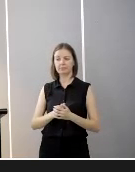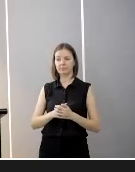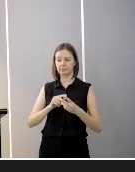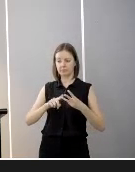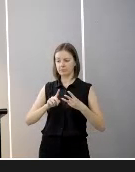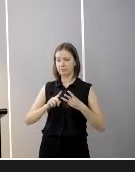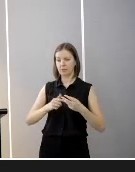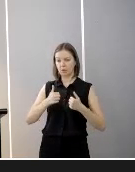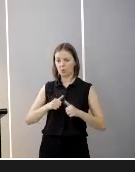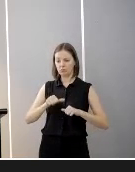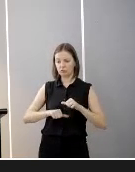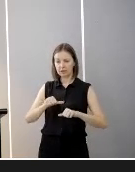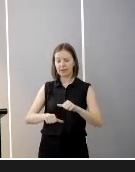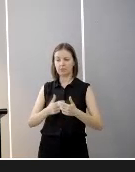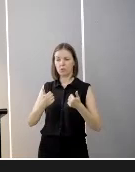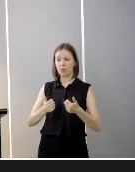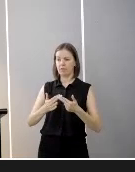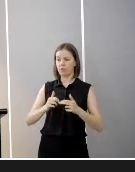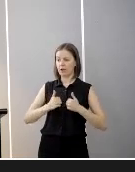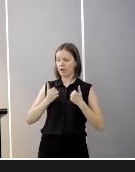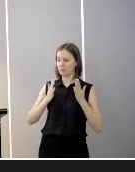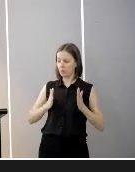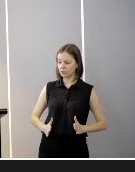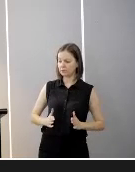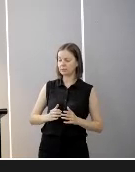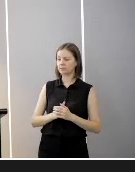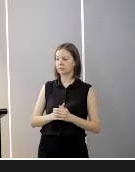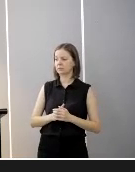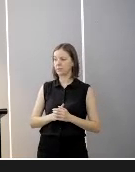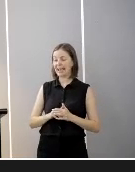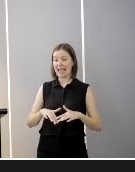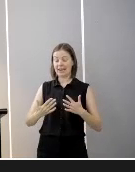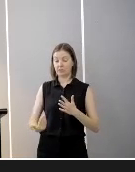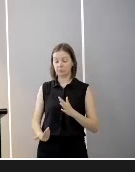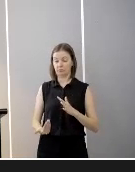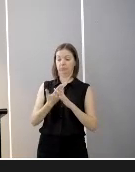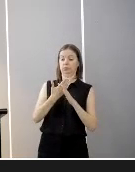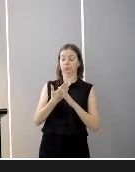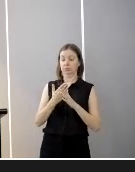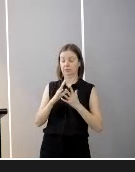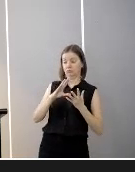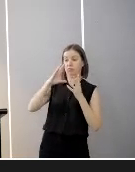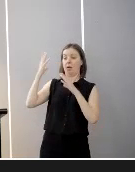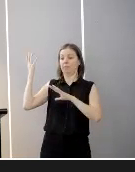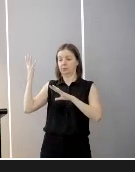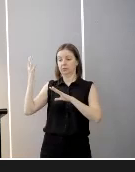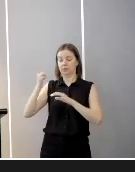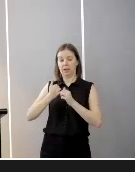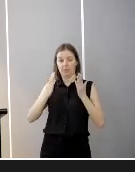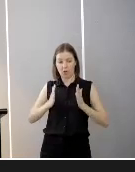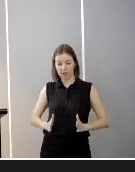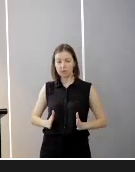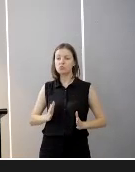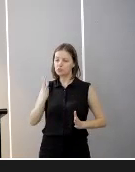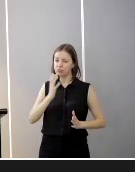well-being across all systems in our body. And circadian disruption is something that's become more common as many